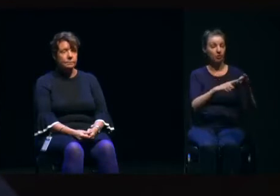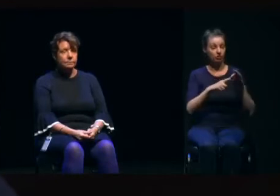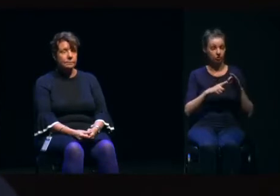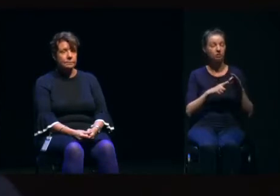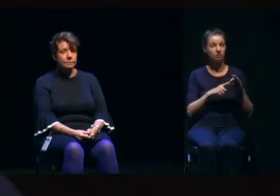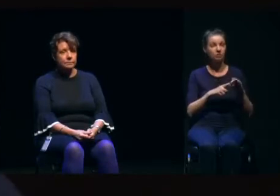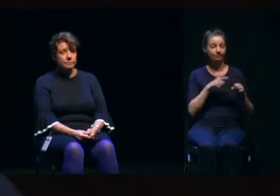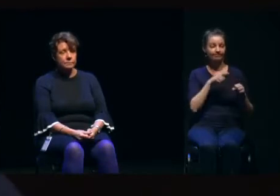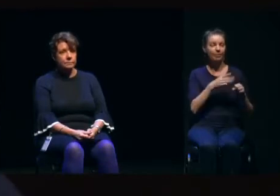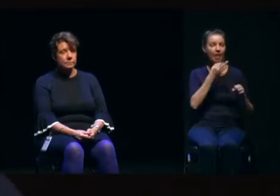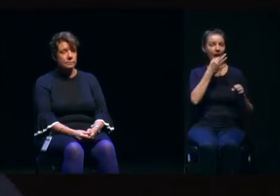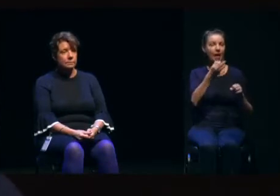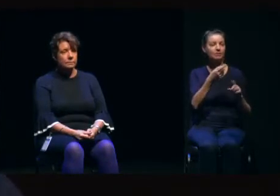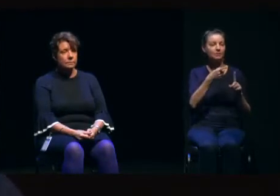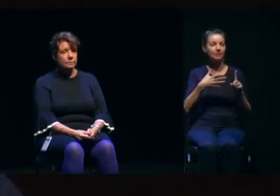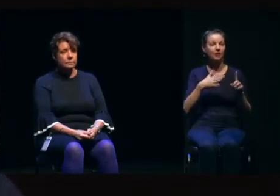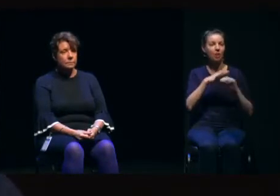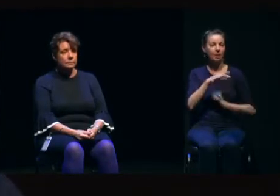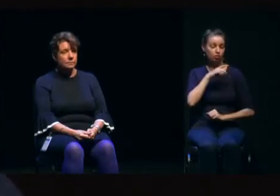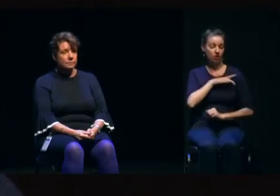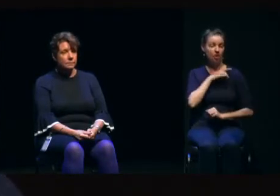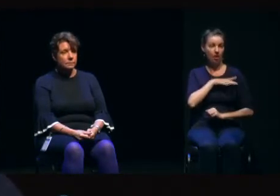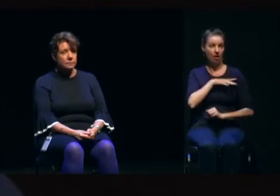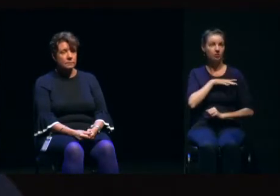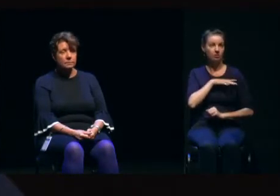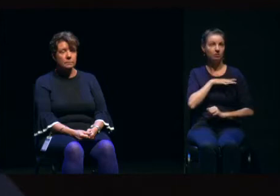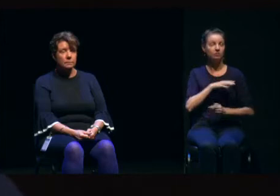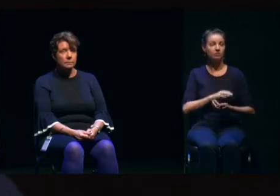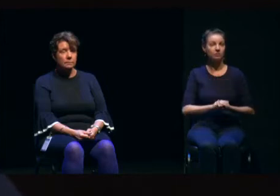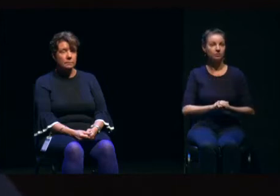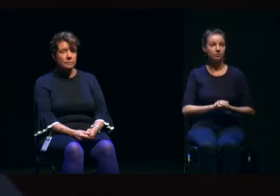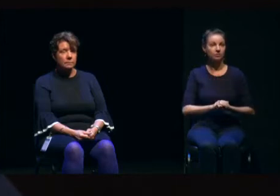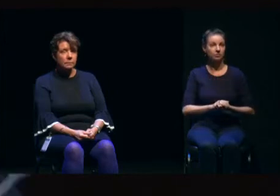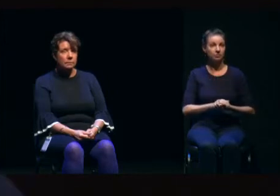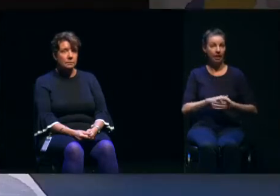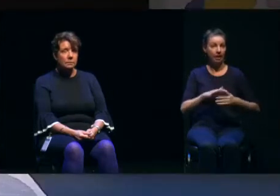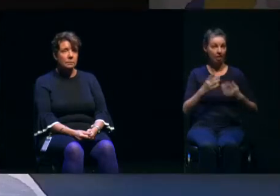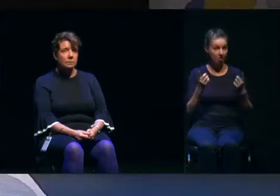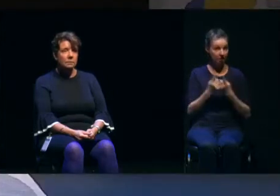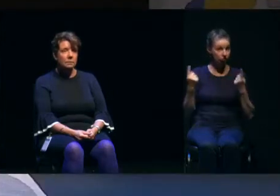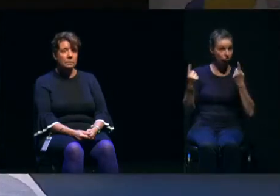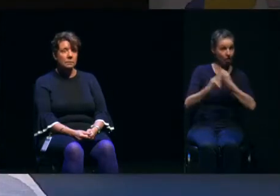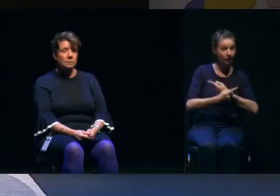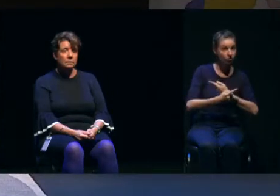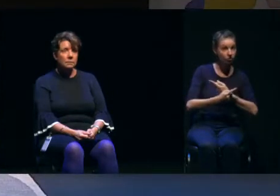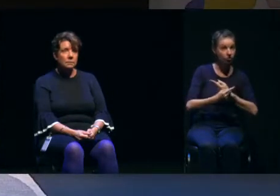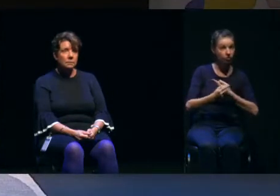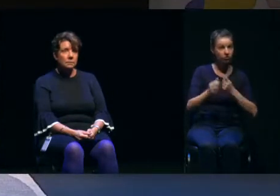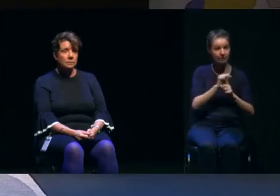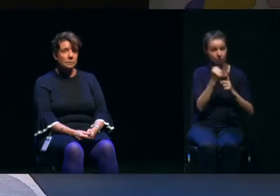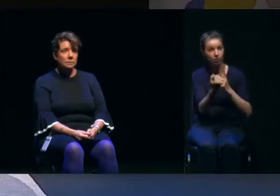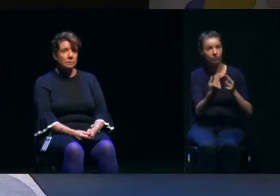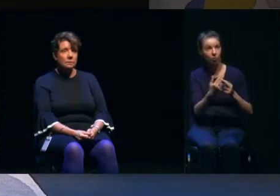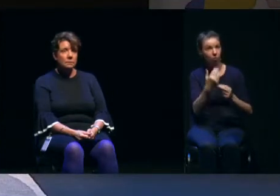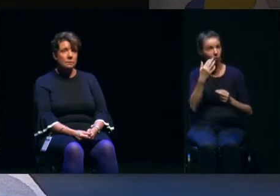ask specifically about Chile and whether, in fact, things have changed in terms of the circumstance for women